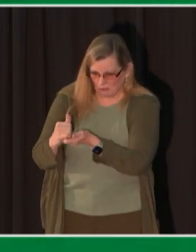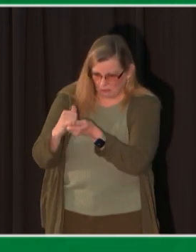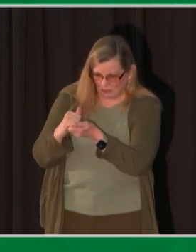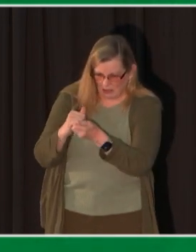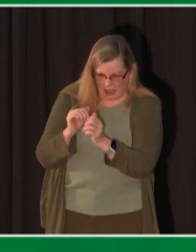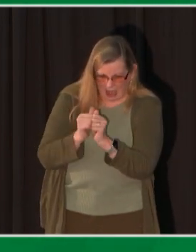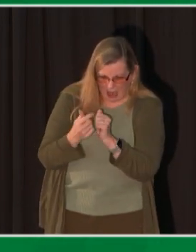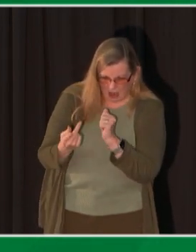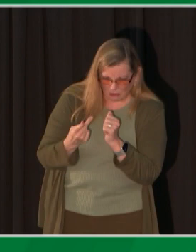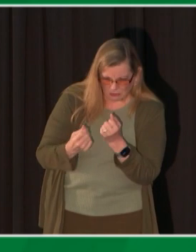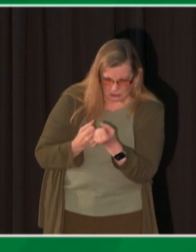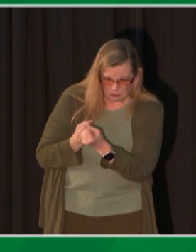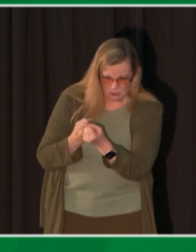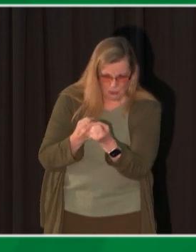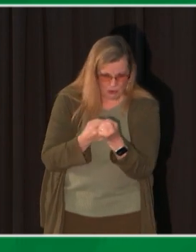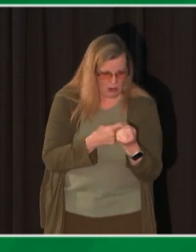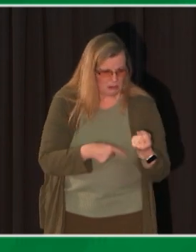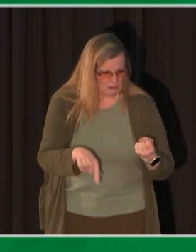period.